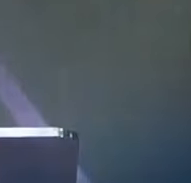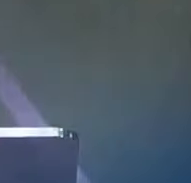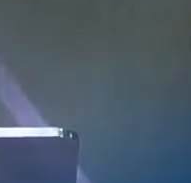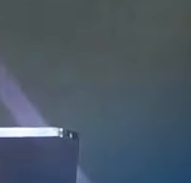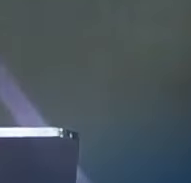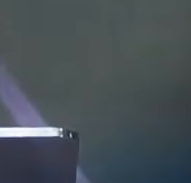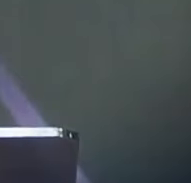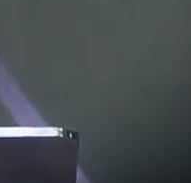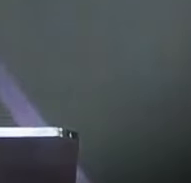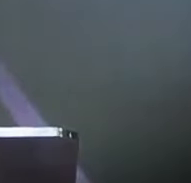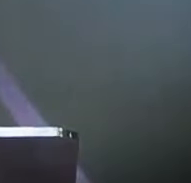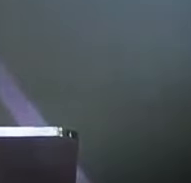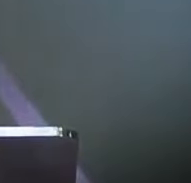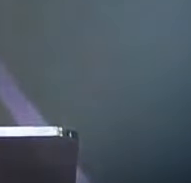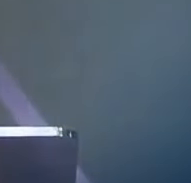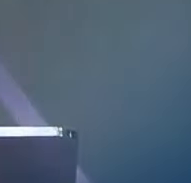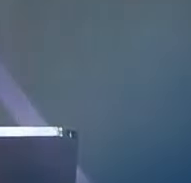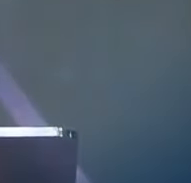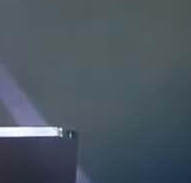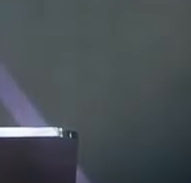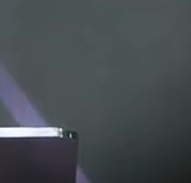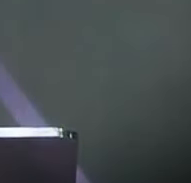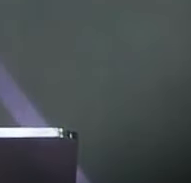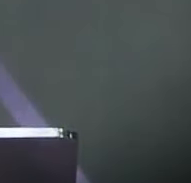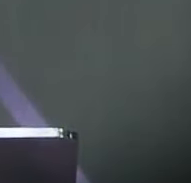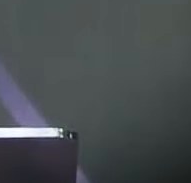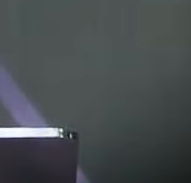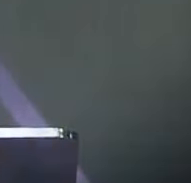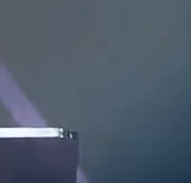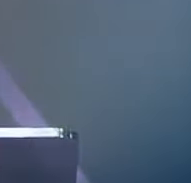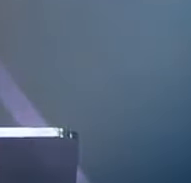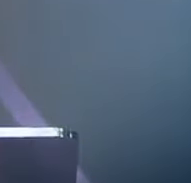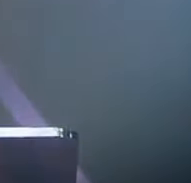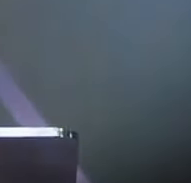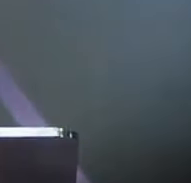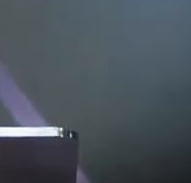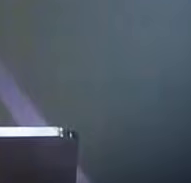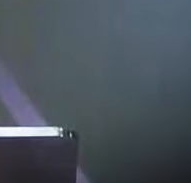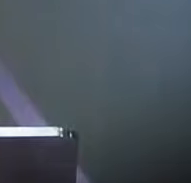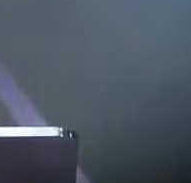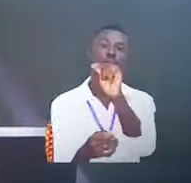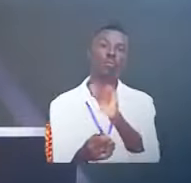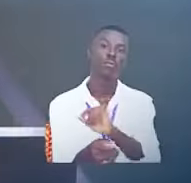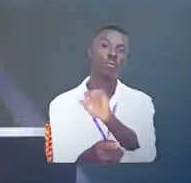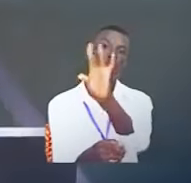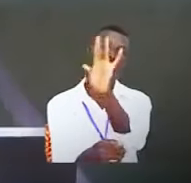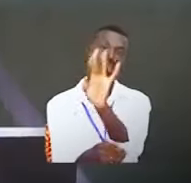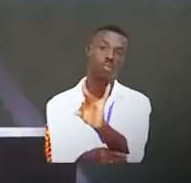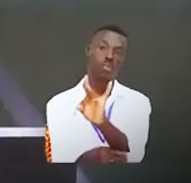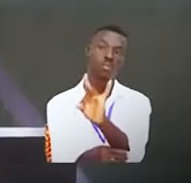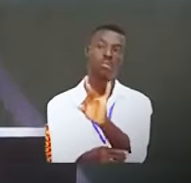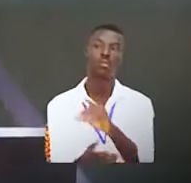2, verse 8. Let's read from the King James, Jonah 2, 8.